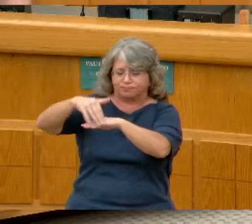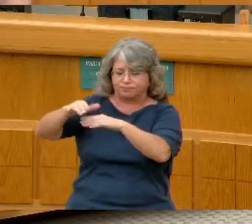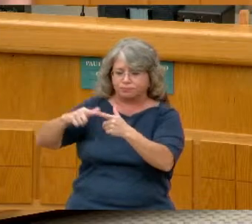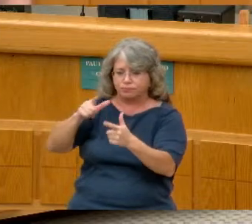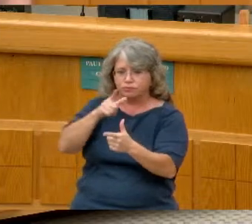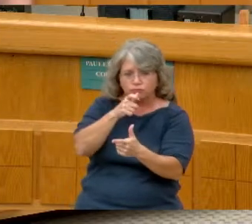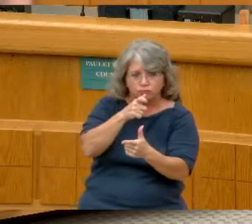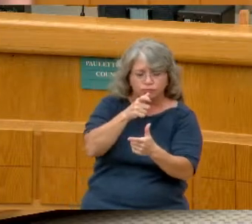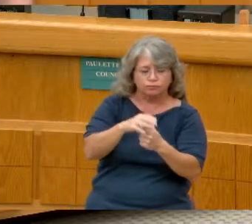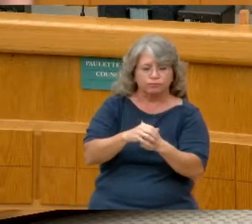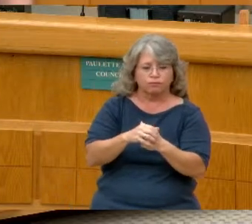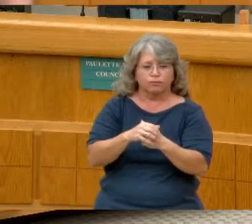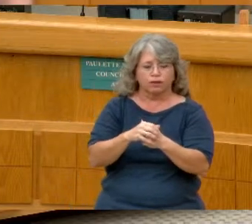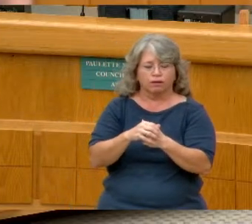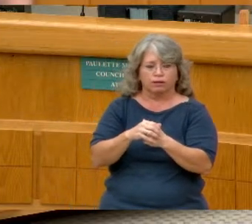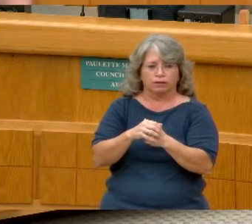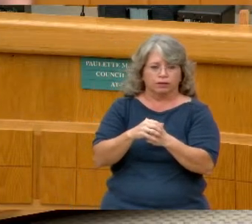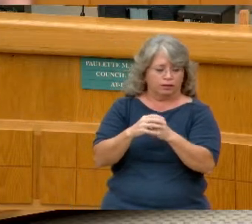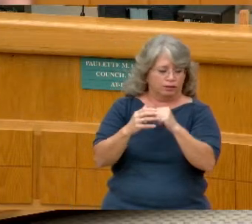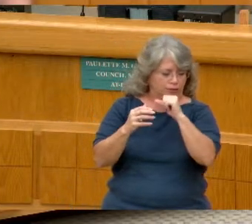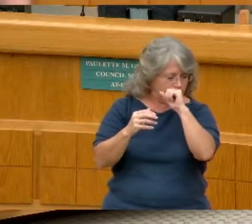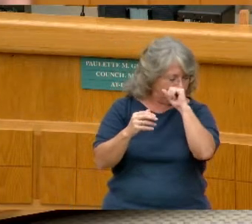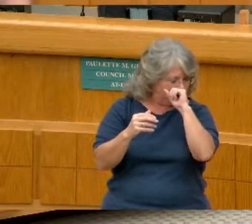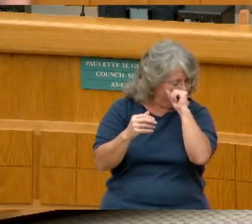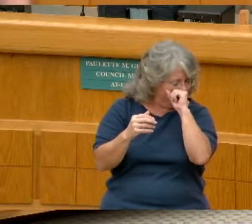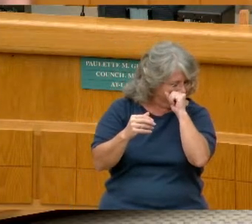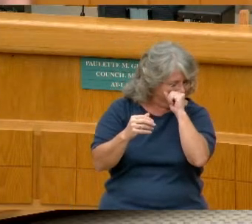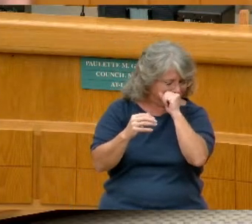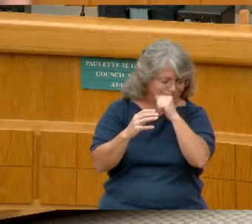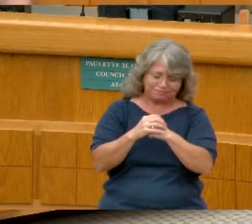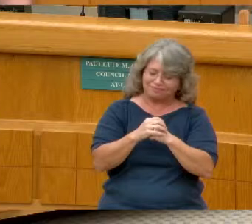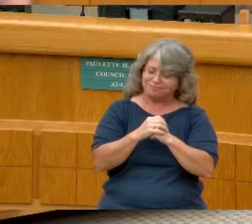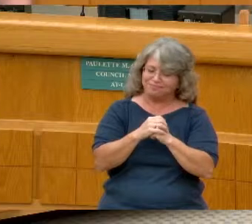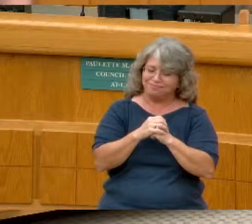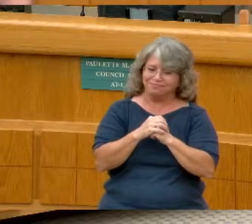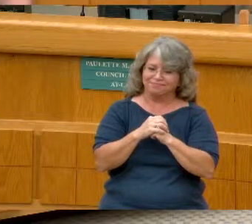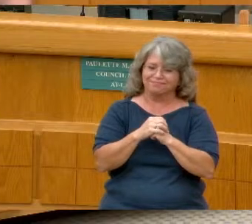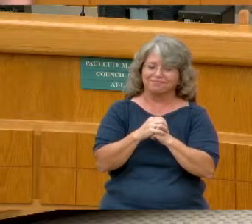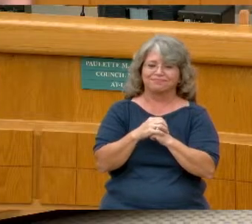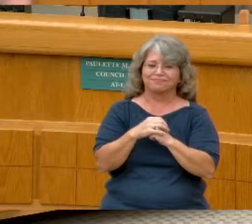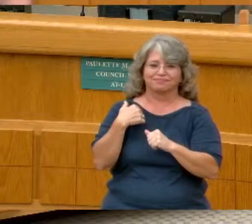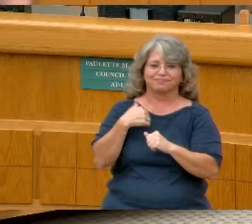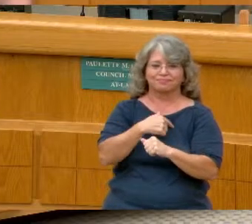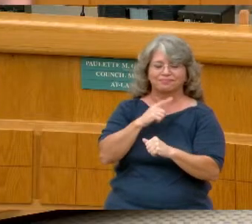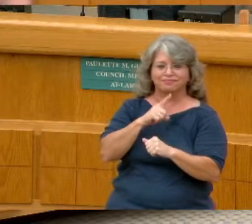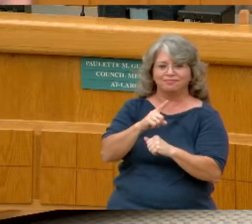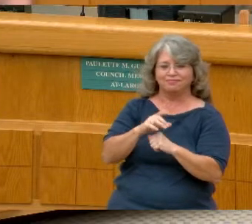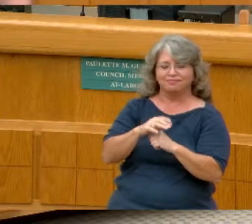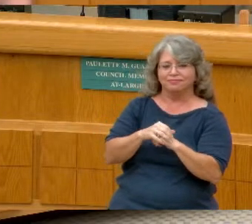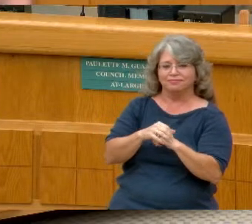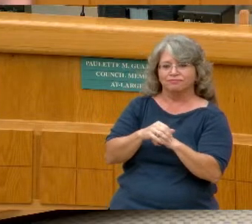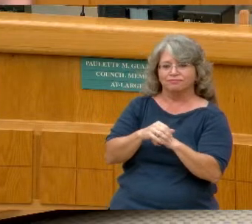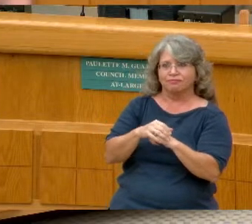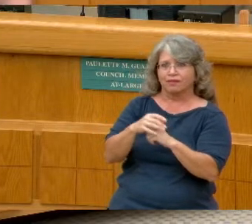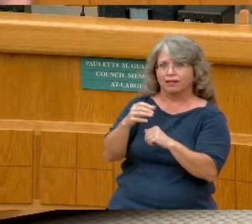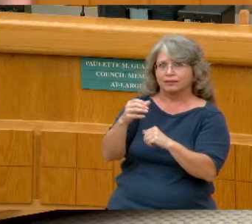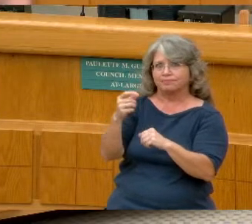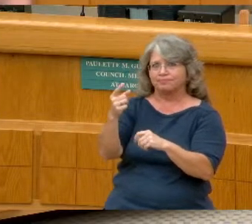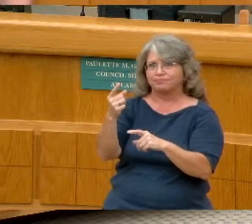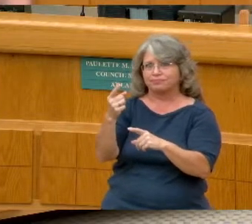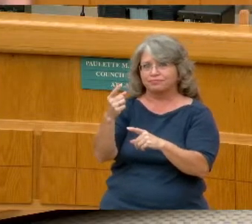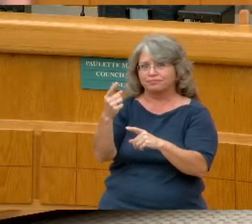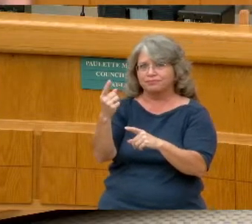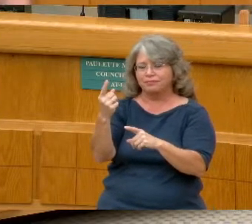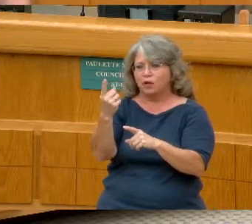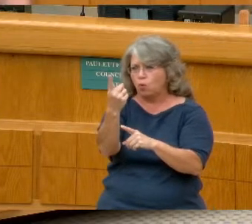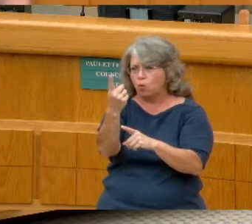it. The Pfizer is sub-cold temperatures, so it's at negative 94 degrees Fahrenheit. And so there's a lot